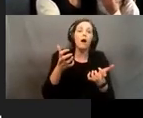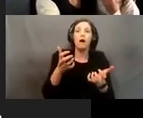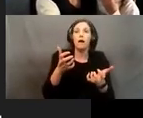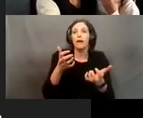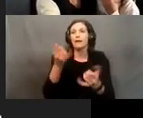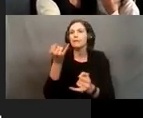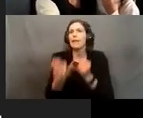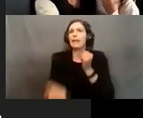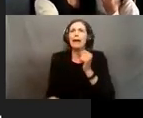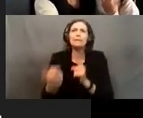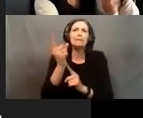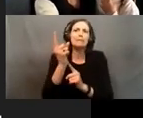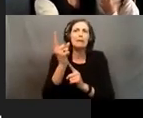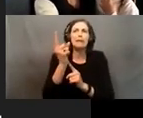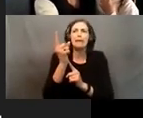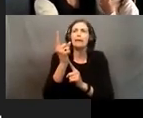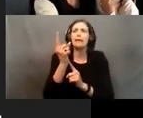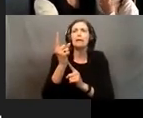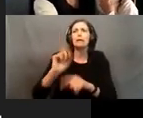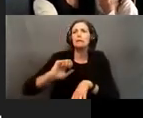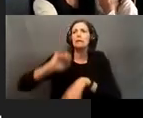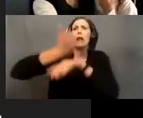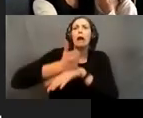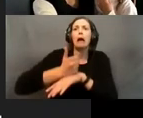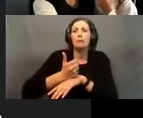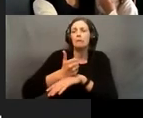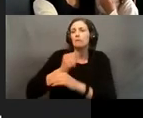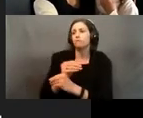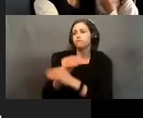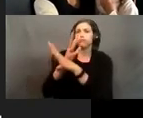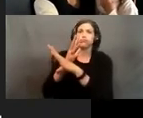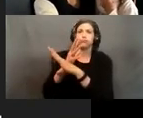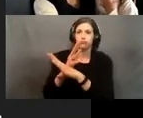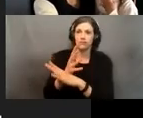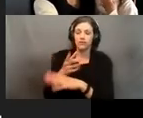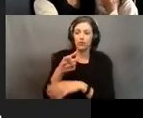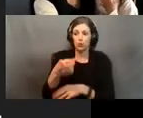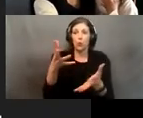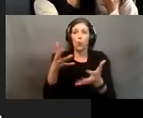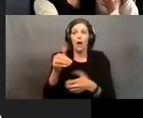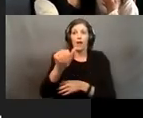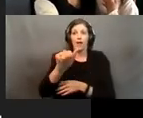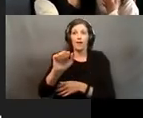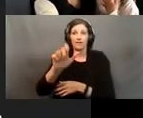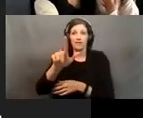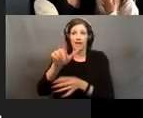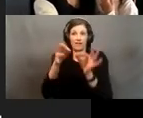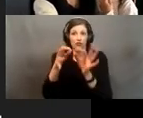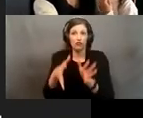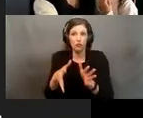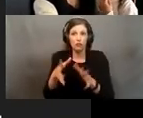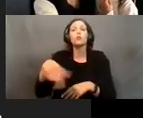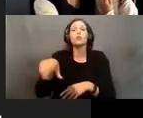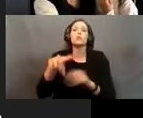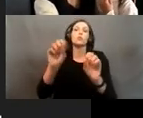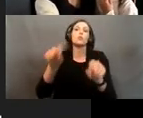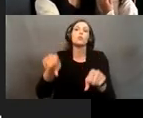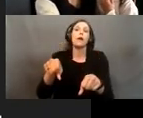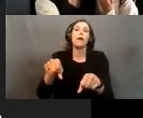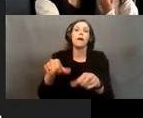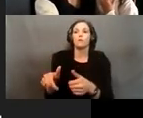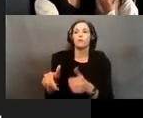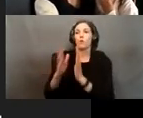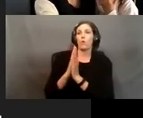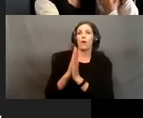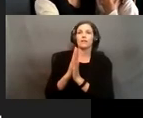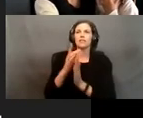a last minute thrown together, you're going to have a video chat as a group and you want an ASL interpreter. You'll be able to make that request